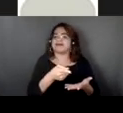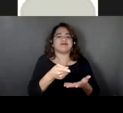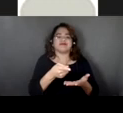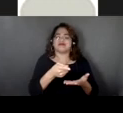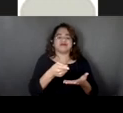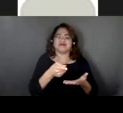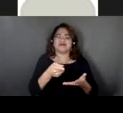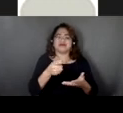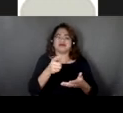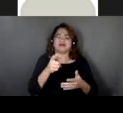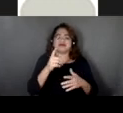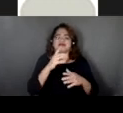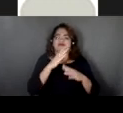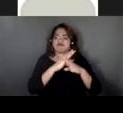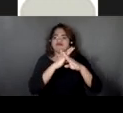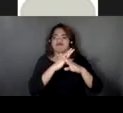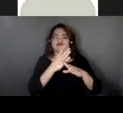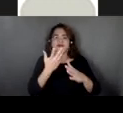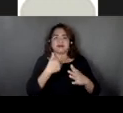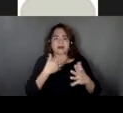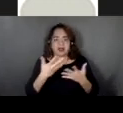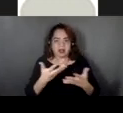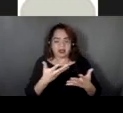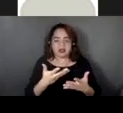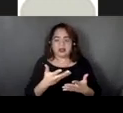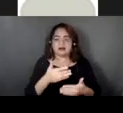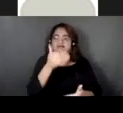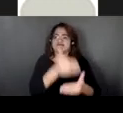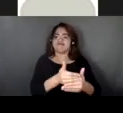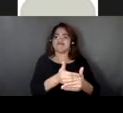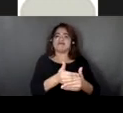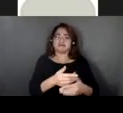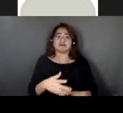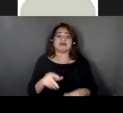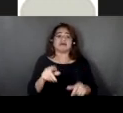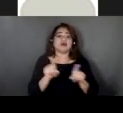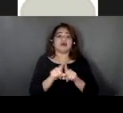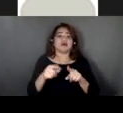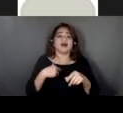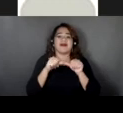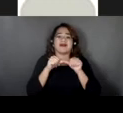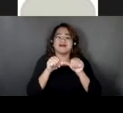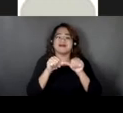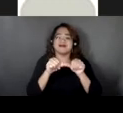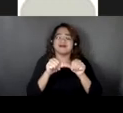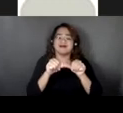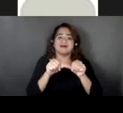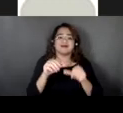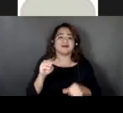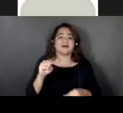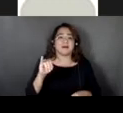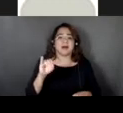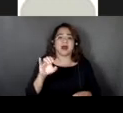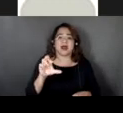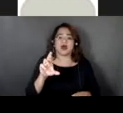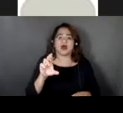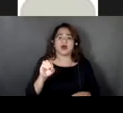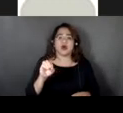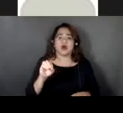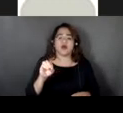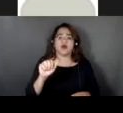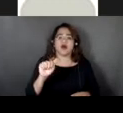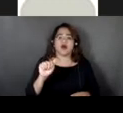them. And we also hear a lot of stories about chronic microaggressions that are really coming from cis-normative expectations.